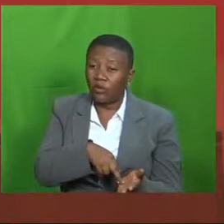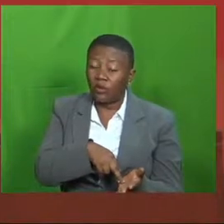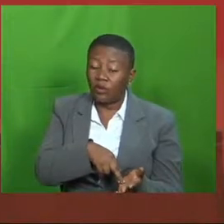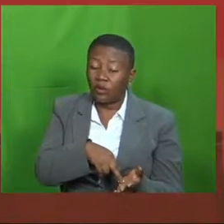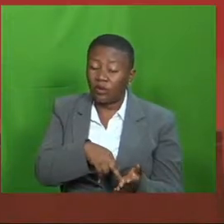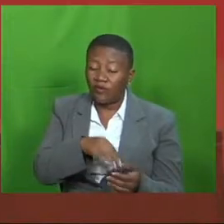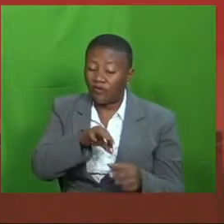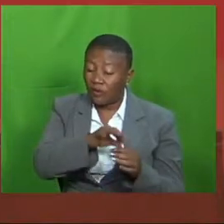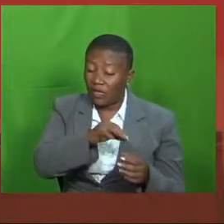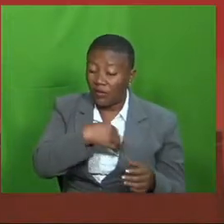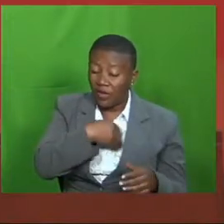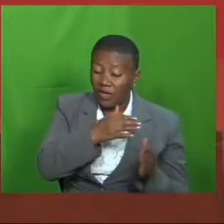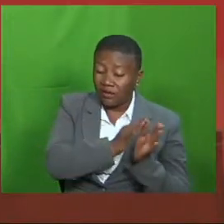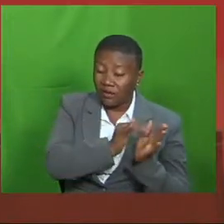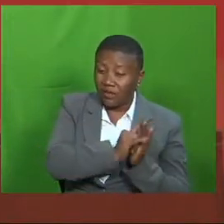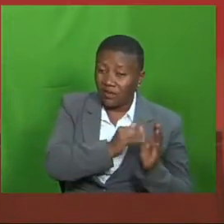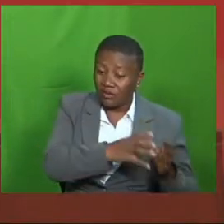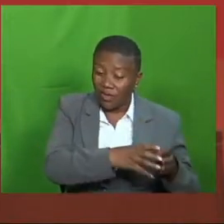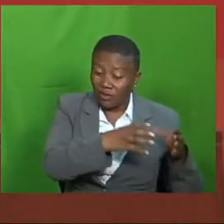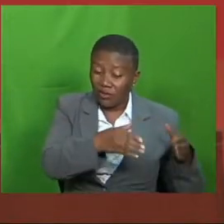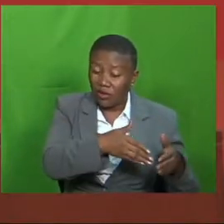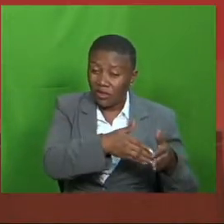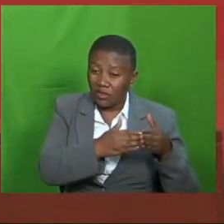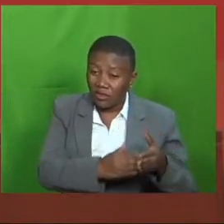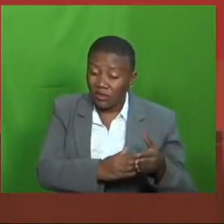Leader, Articles